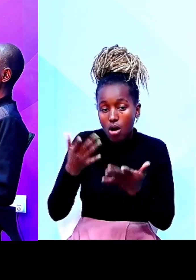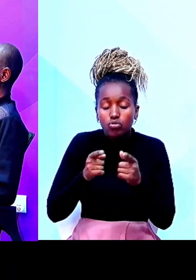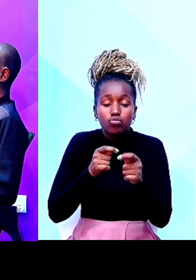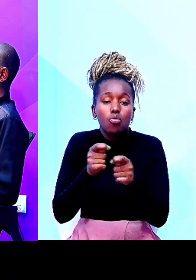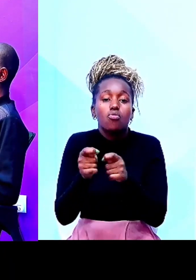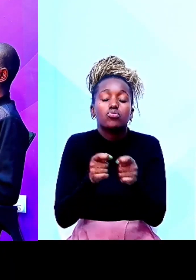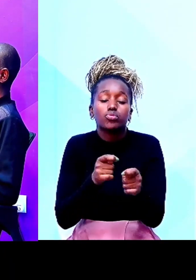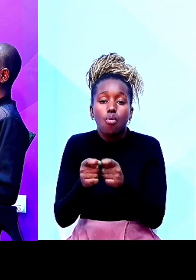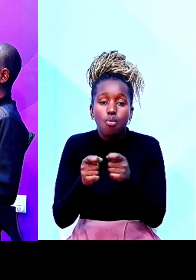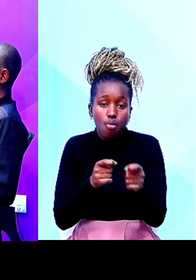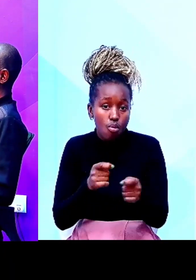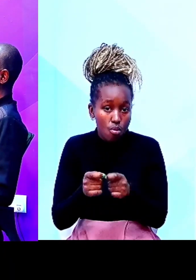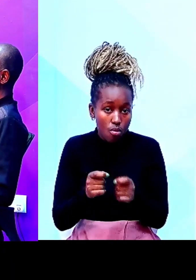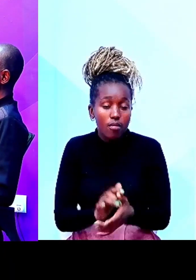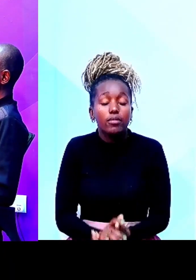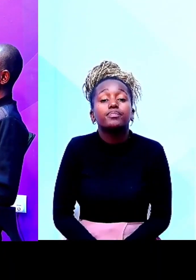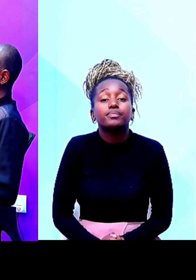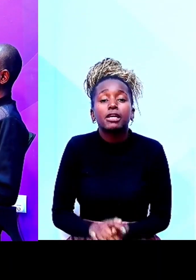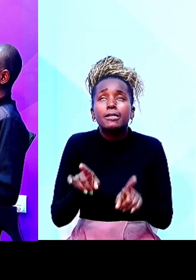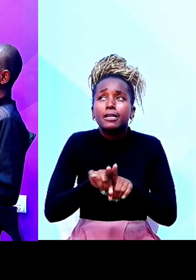Then there are